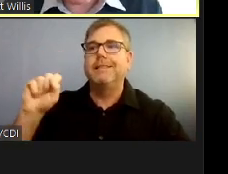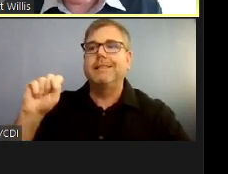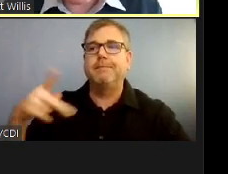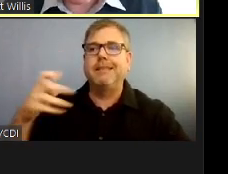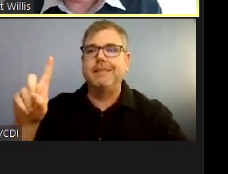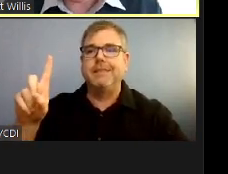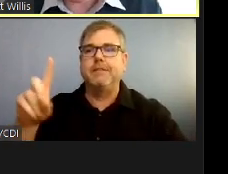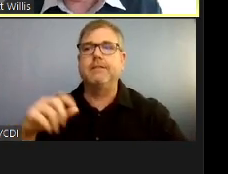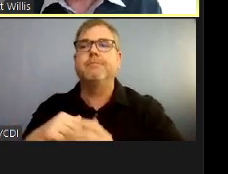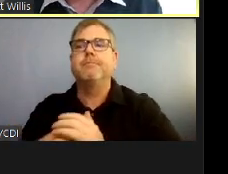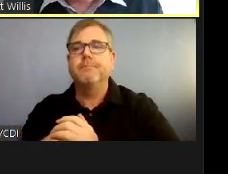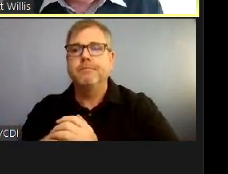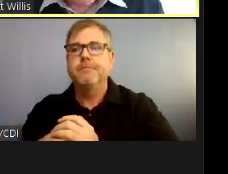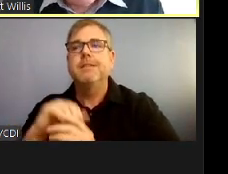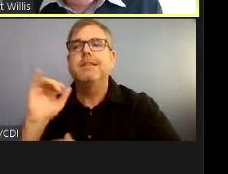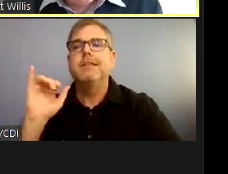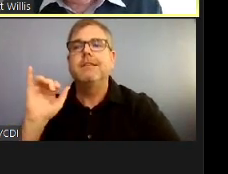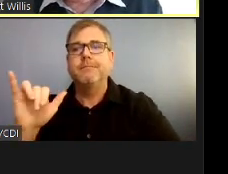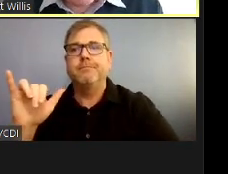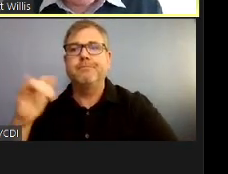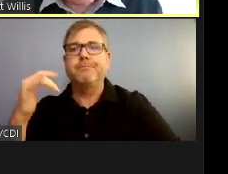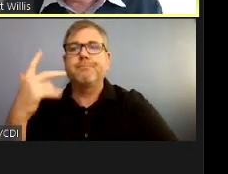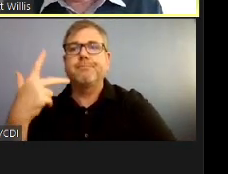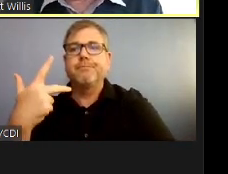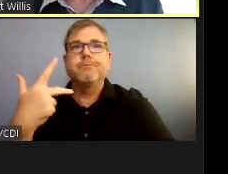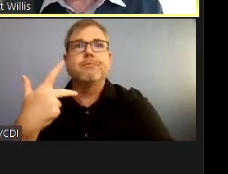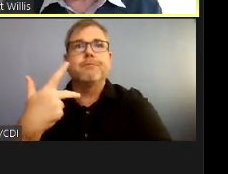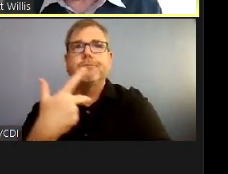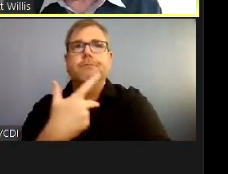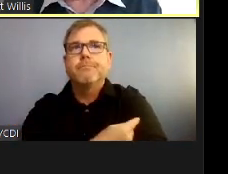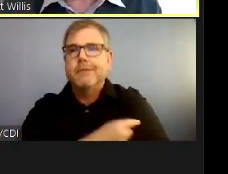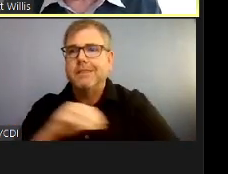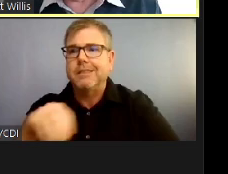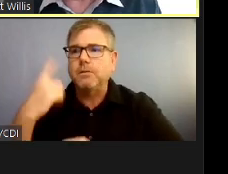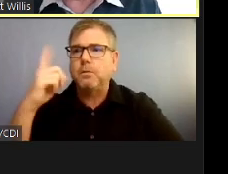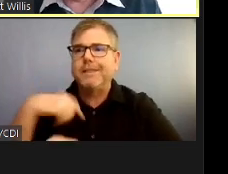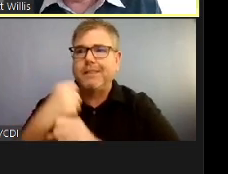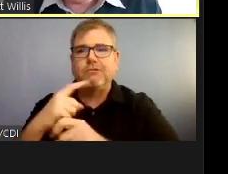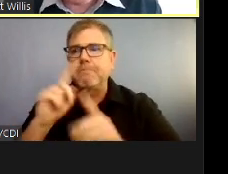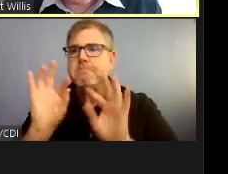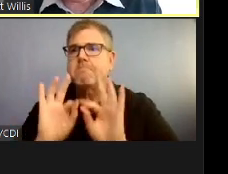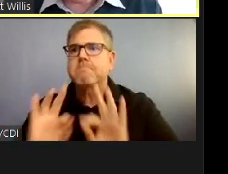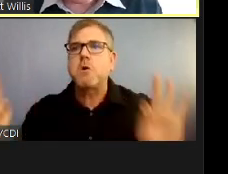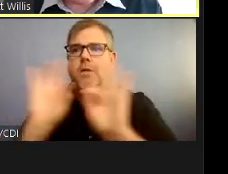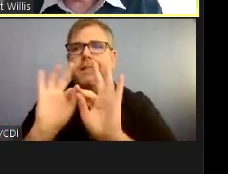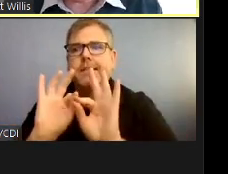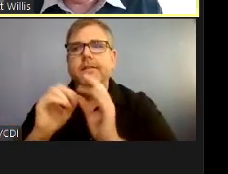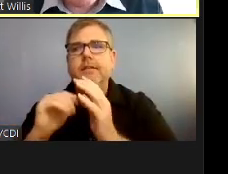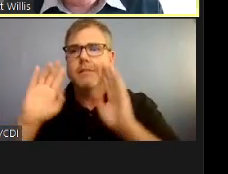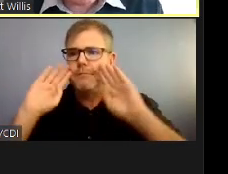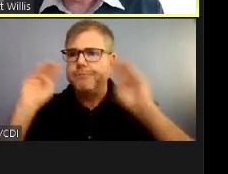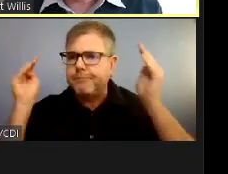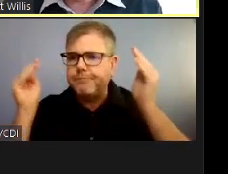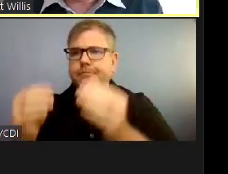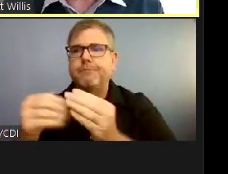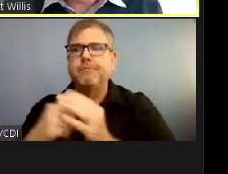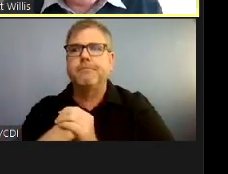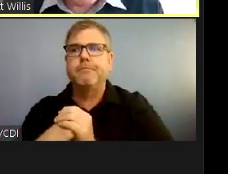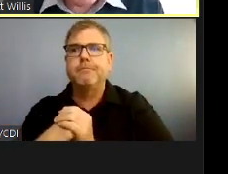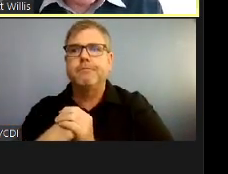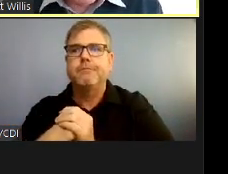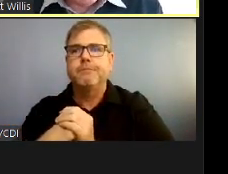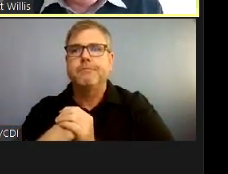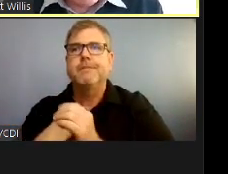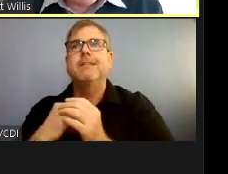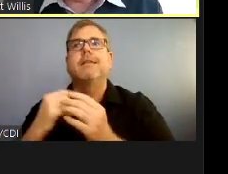We're focusing on that as well. We know that communication needs to be clean and transparent and